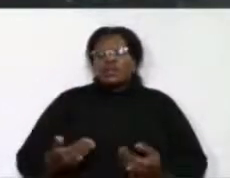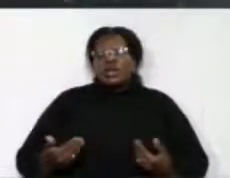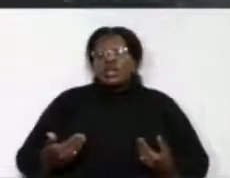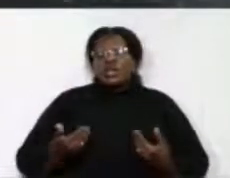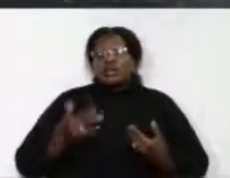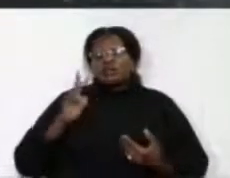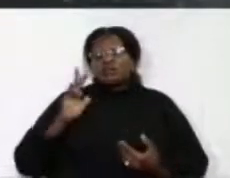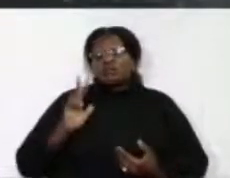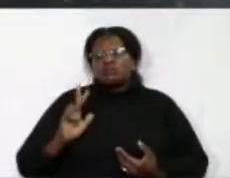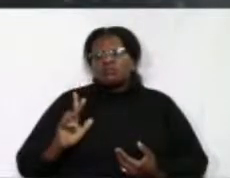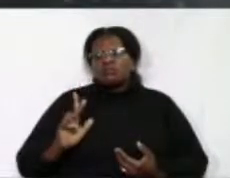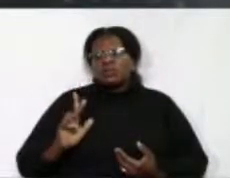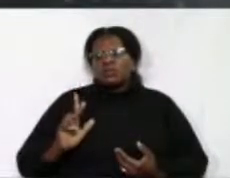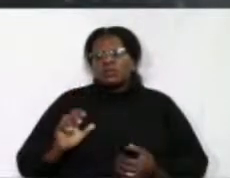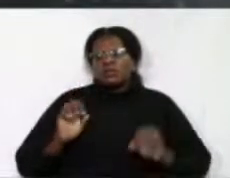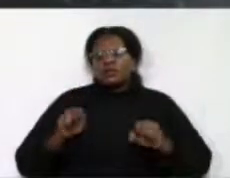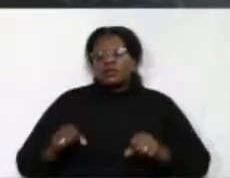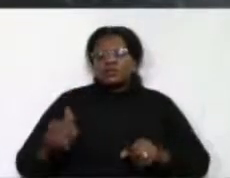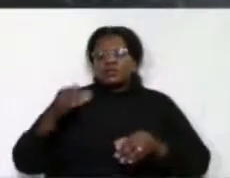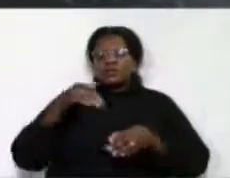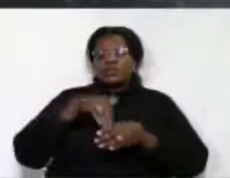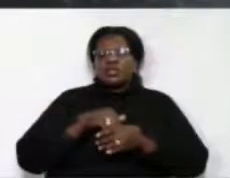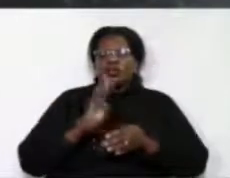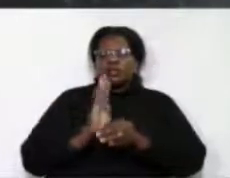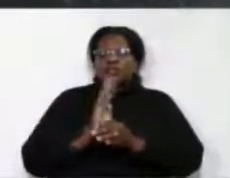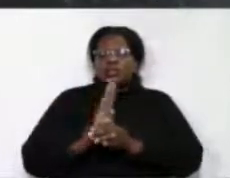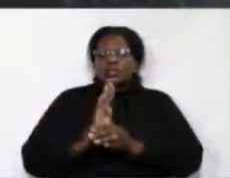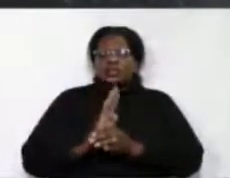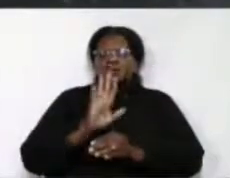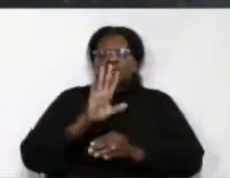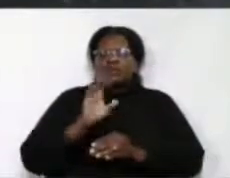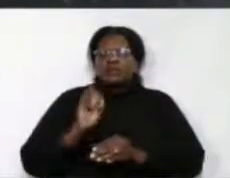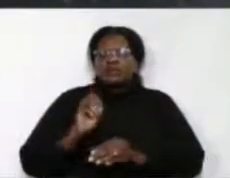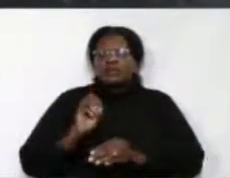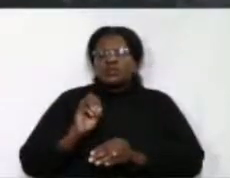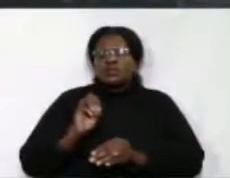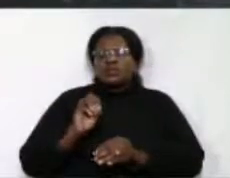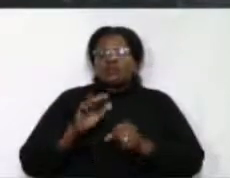or a young person must own 51% of the share.